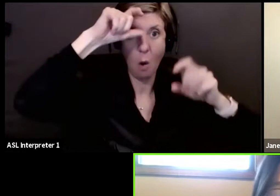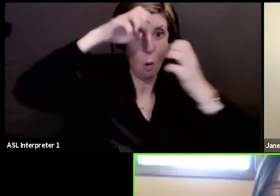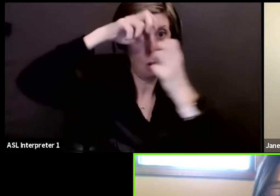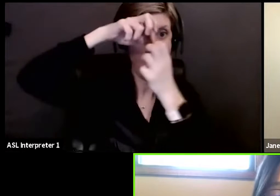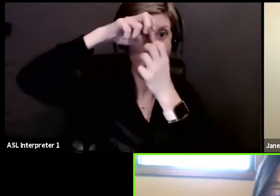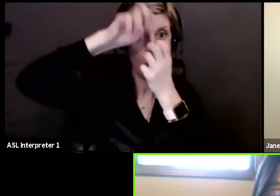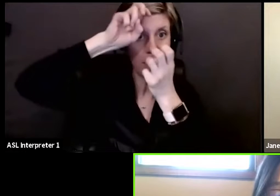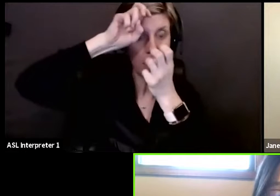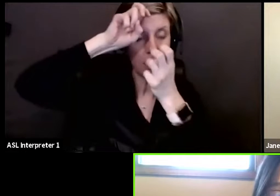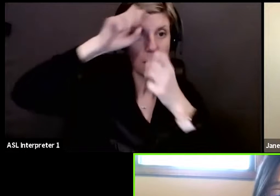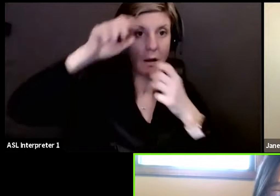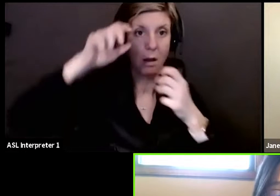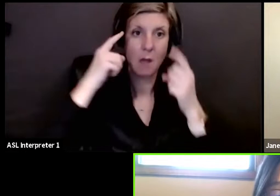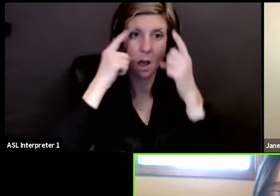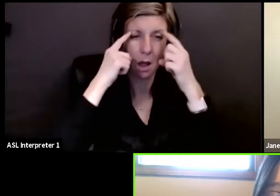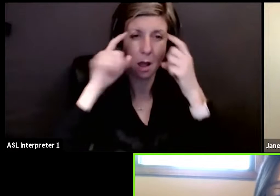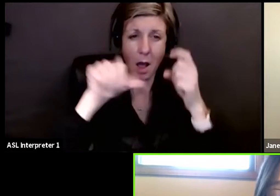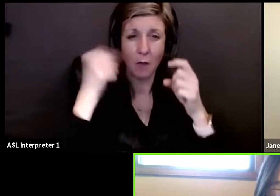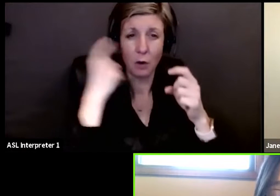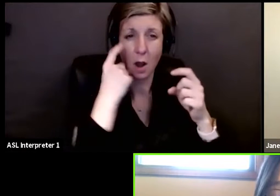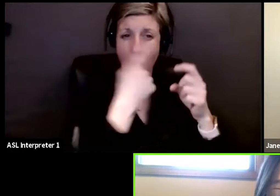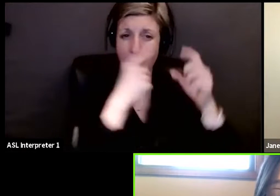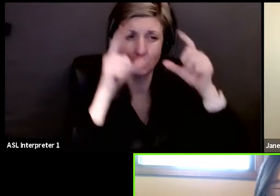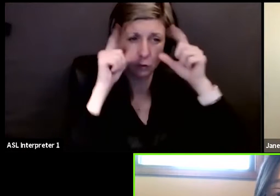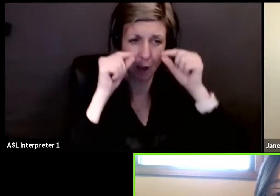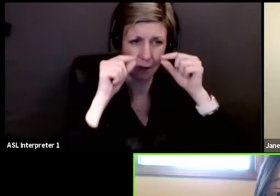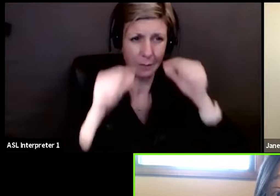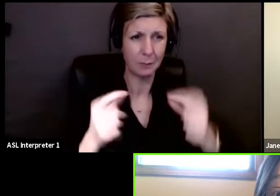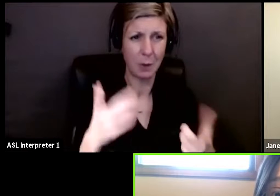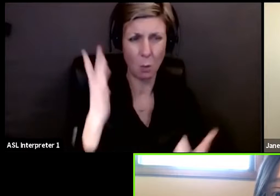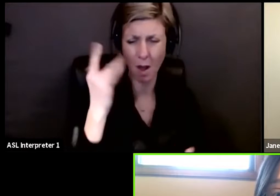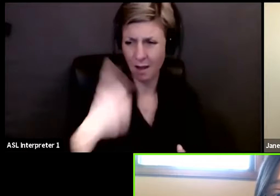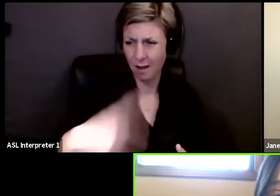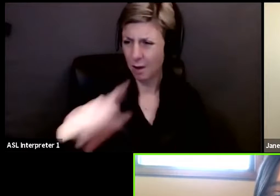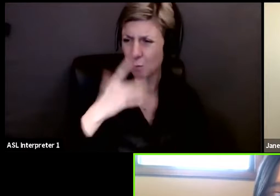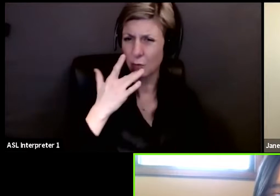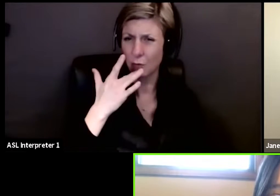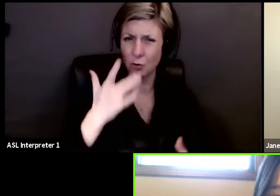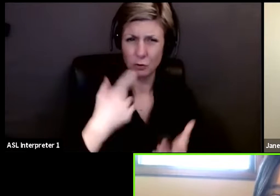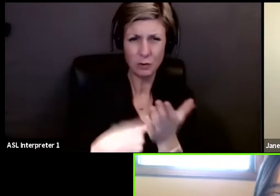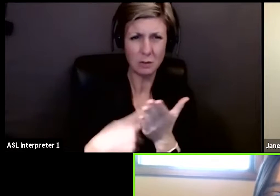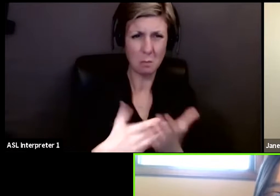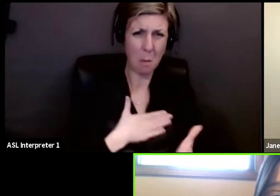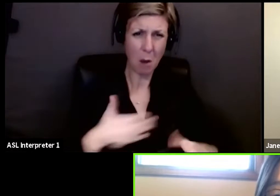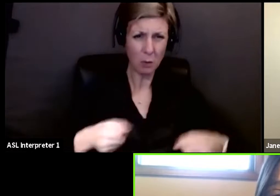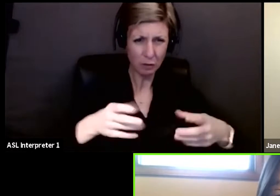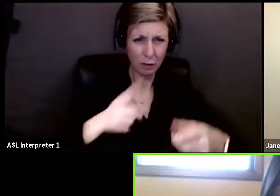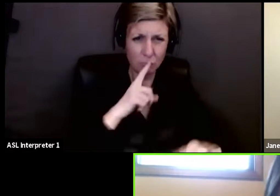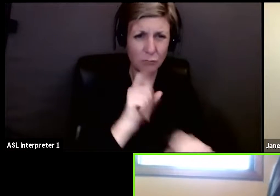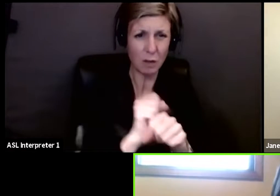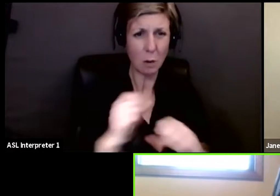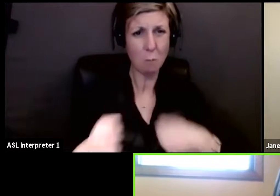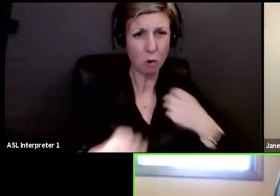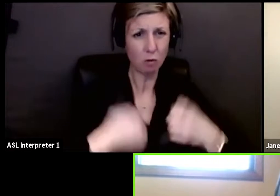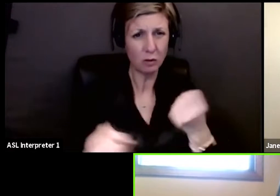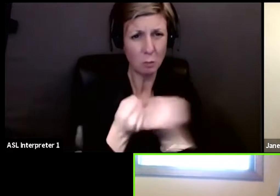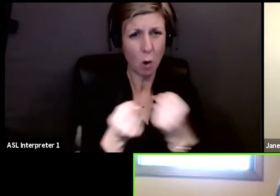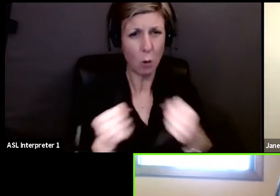does everyone keep wanting to talk about my wheelchair? This is not an emotional support wheelchair. Thank you.